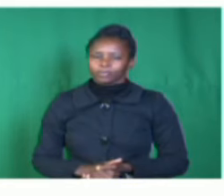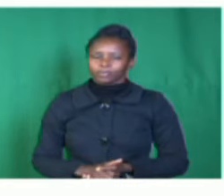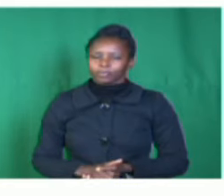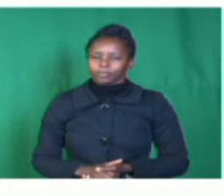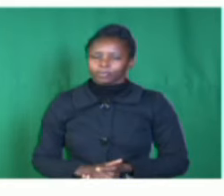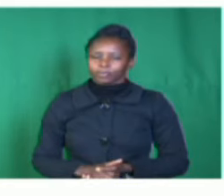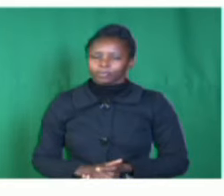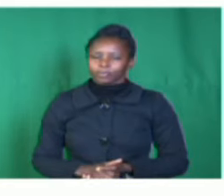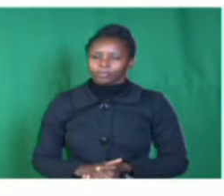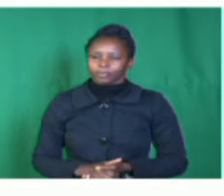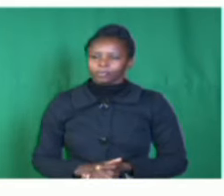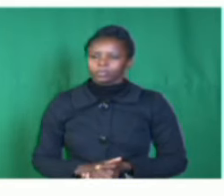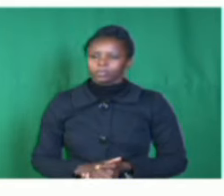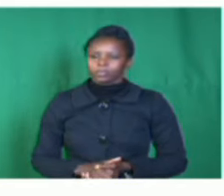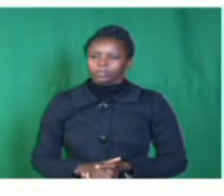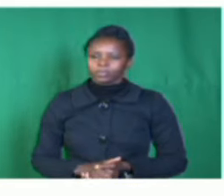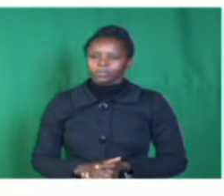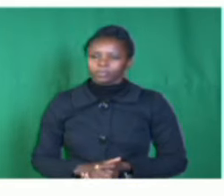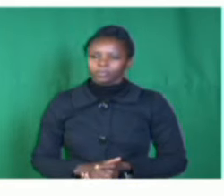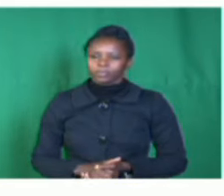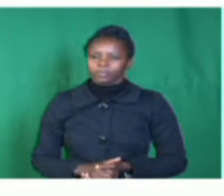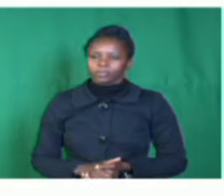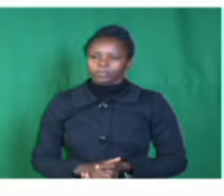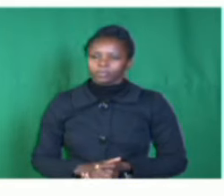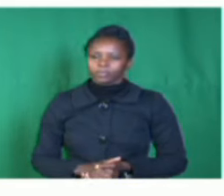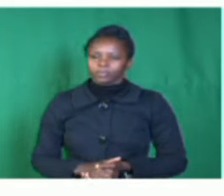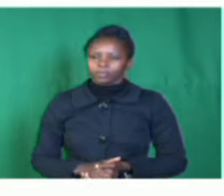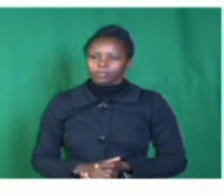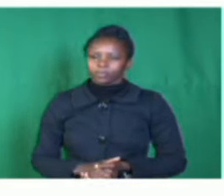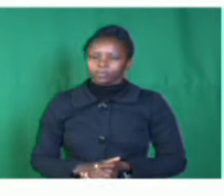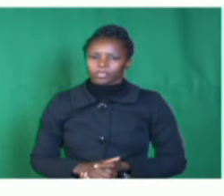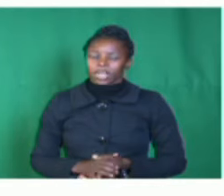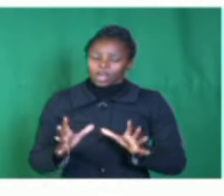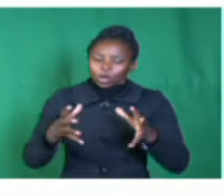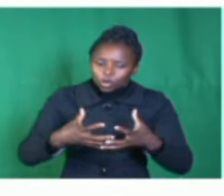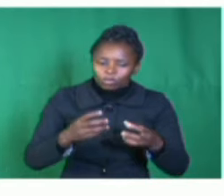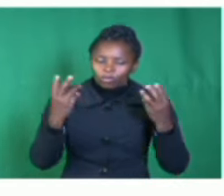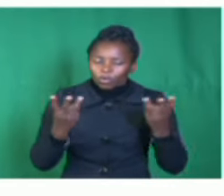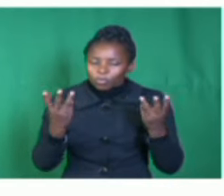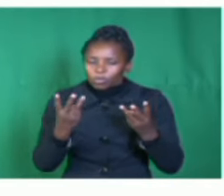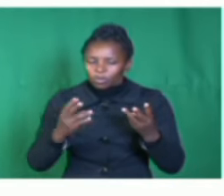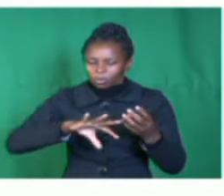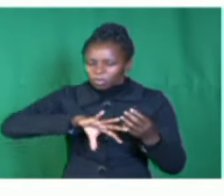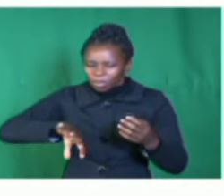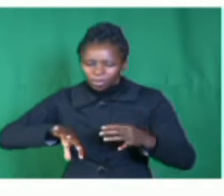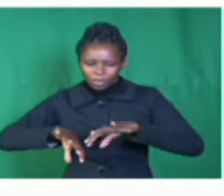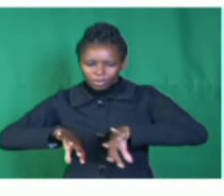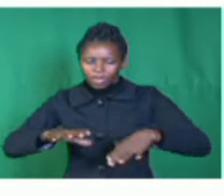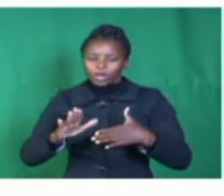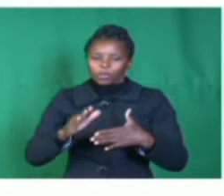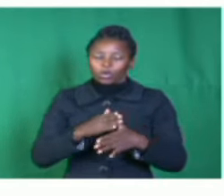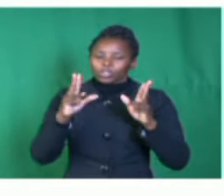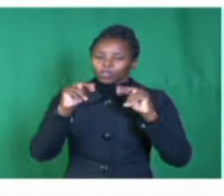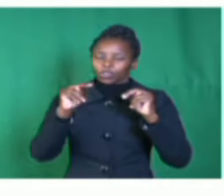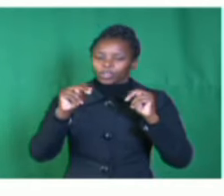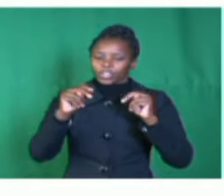Okay. Like I said, ethnic groups of the same origin were split into by new boundaries.